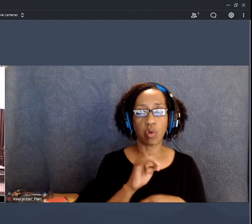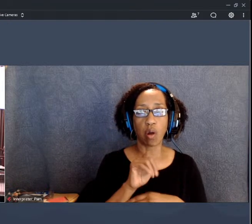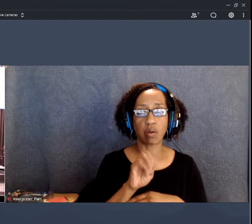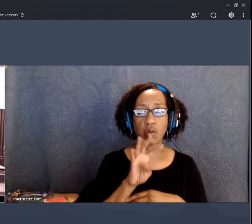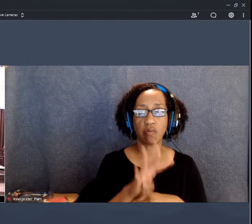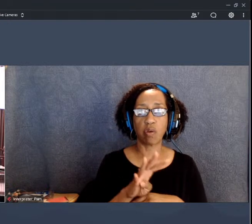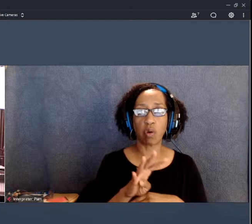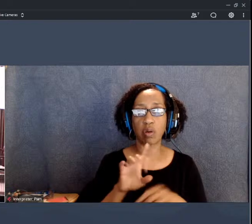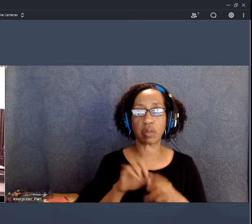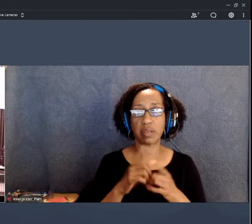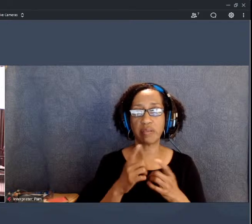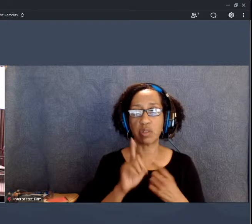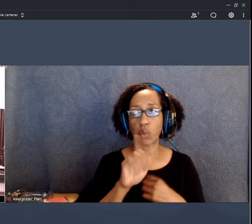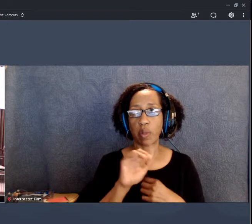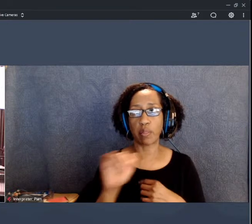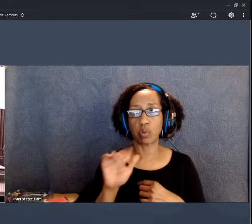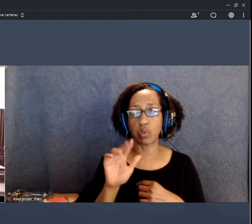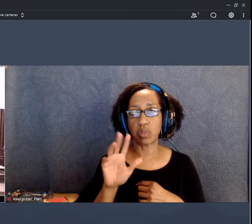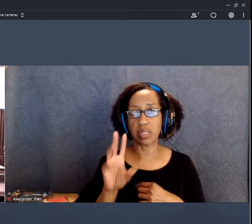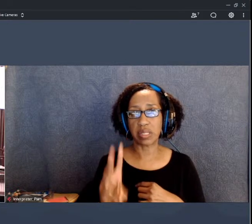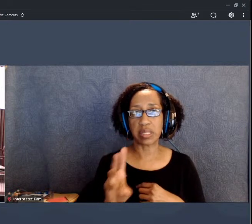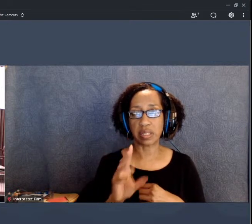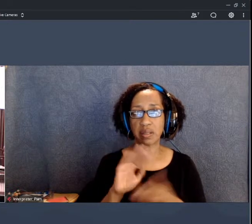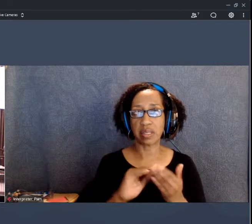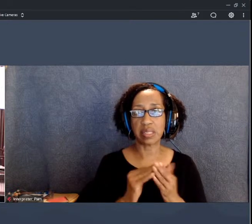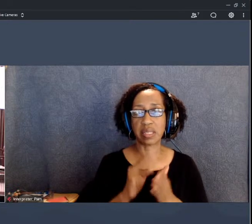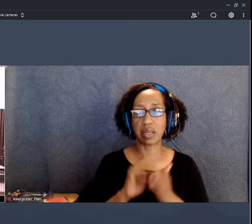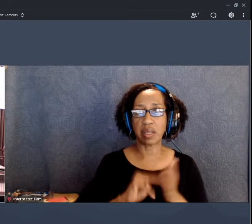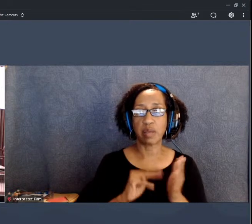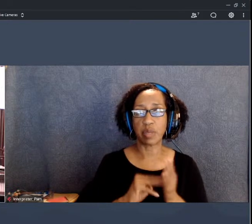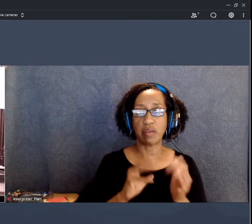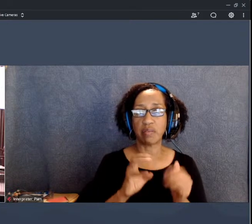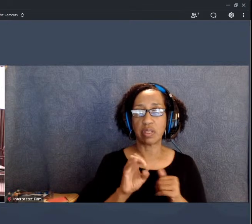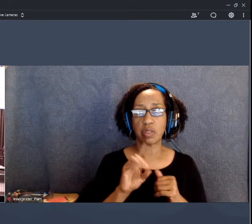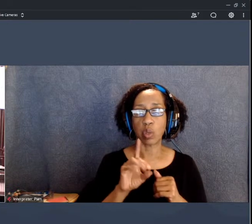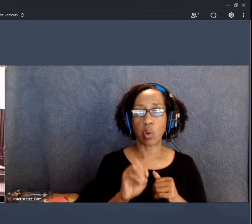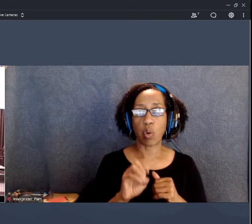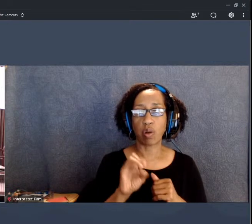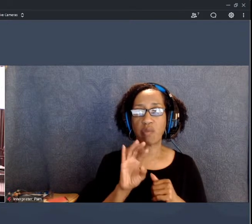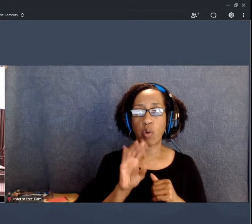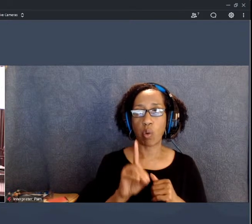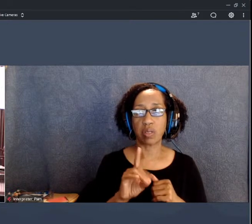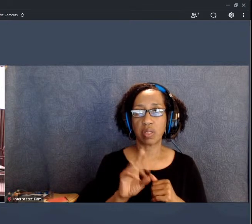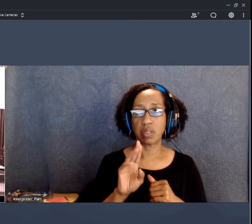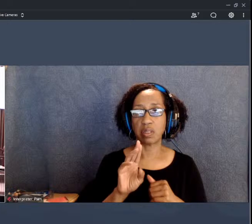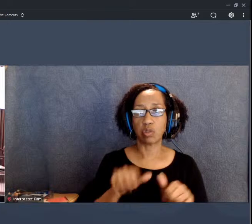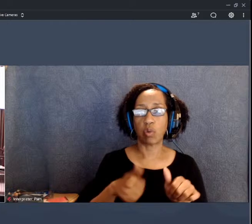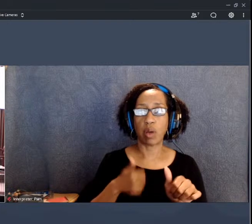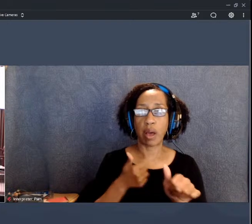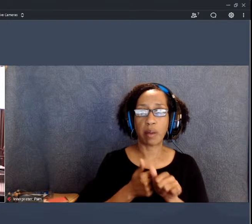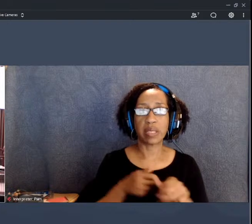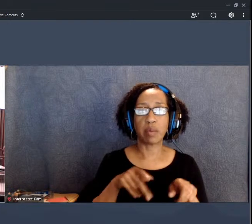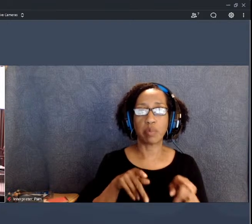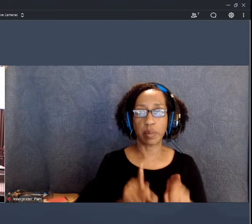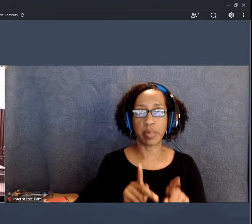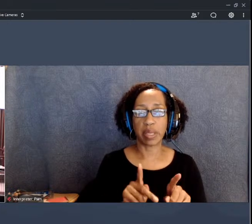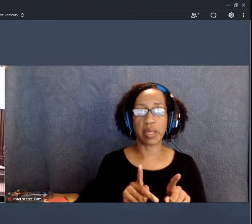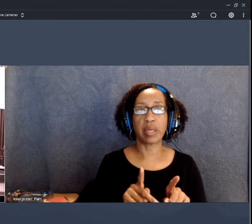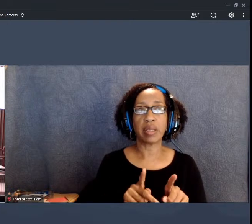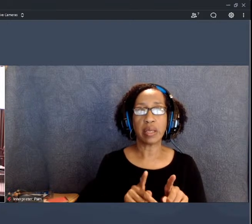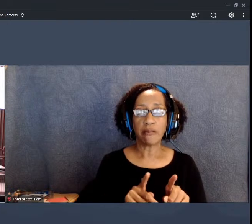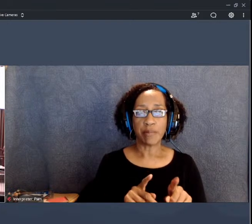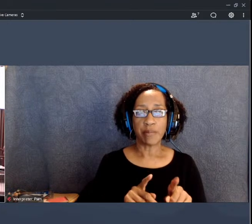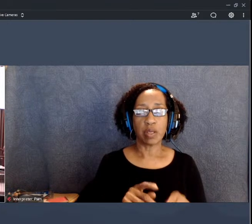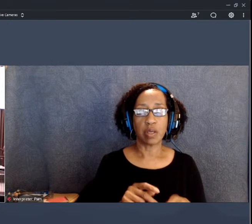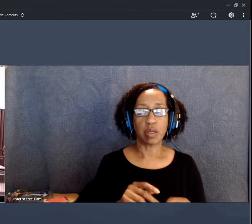Divisions 1 through 6 of the City of Memphis Code of Ordinances, to update permits and discharge associated